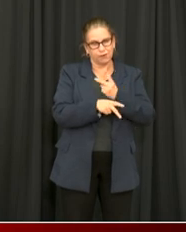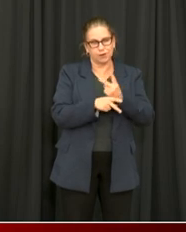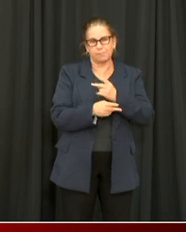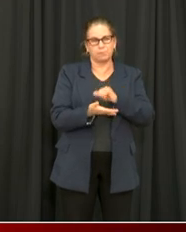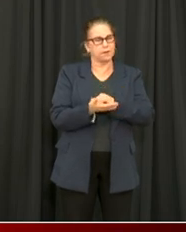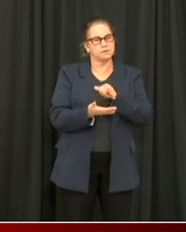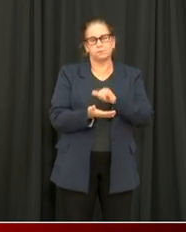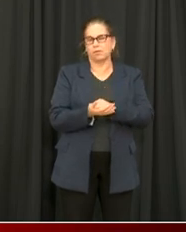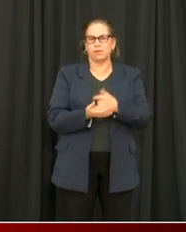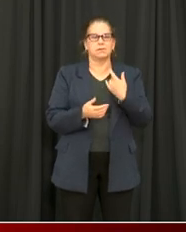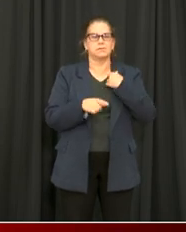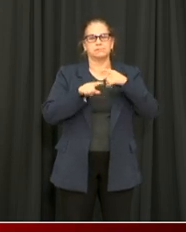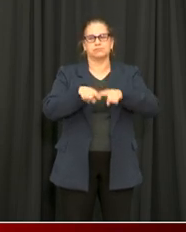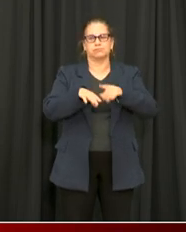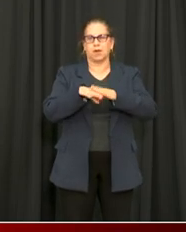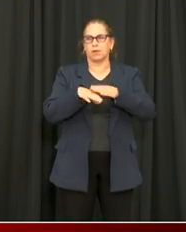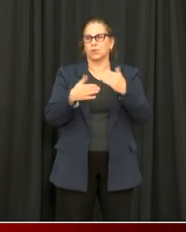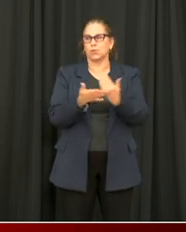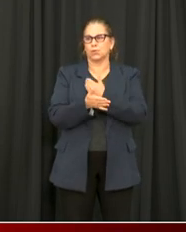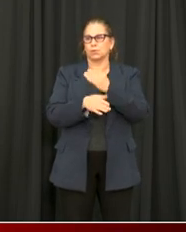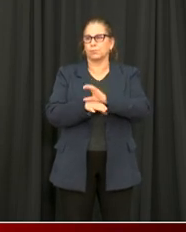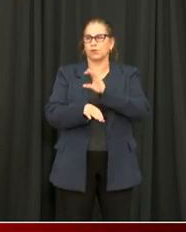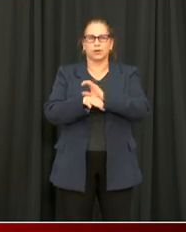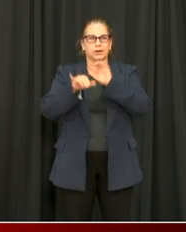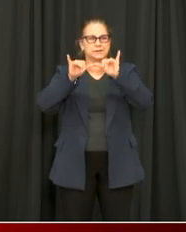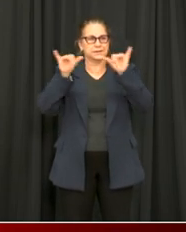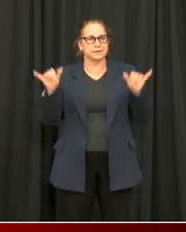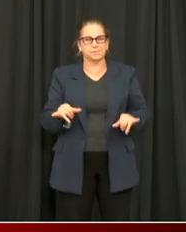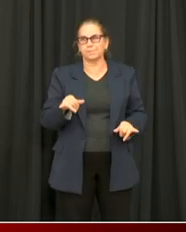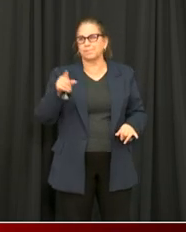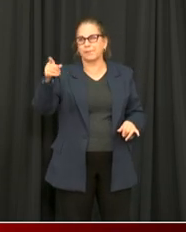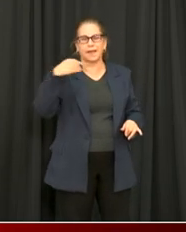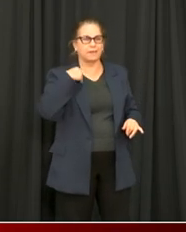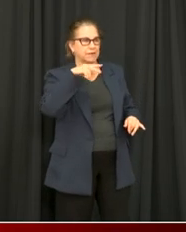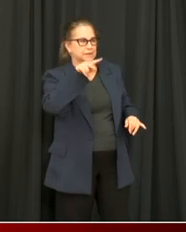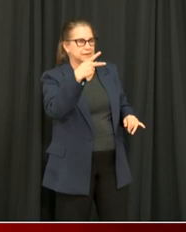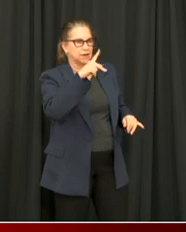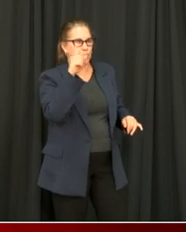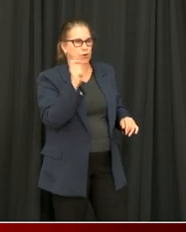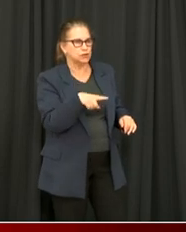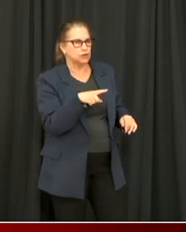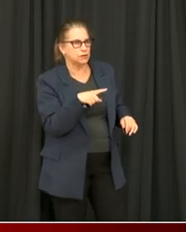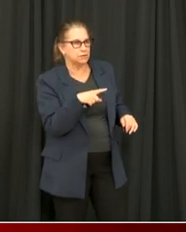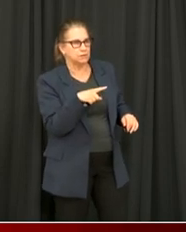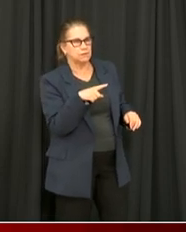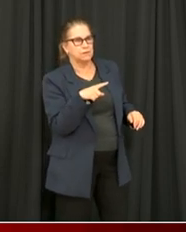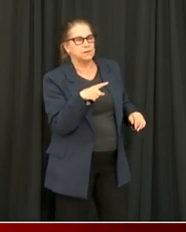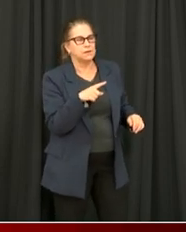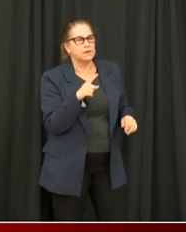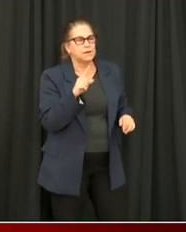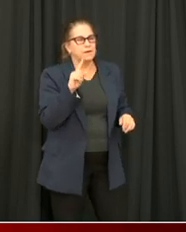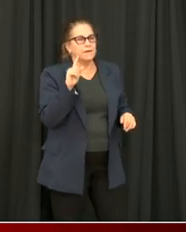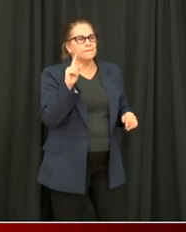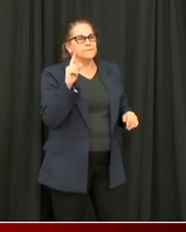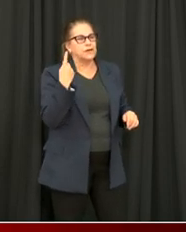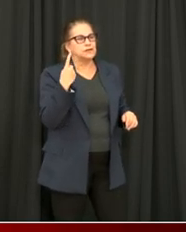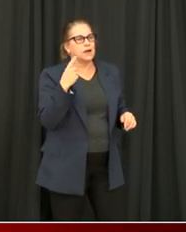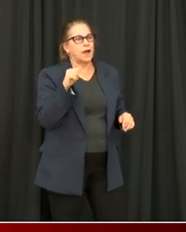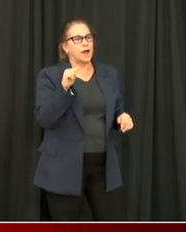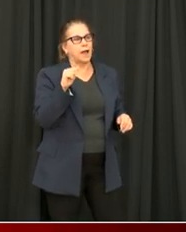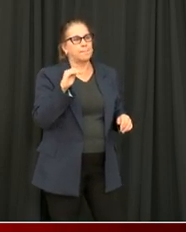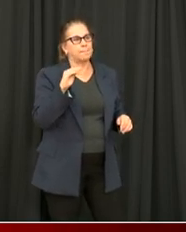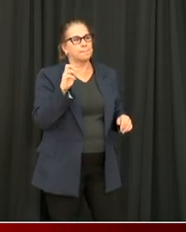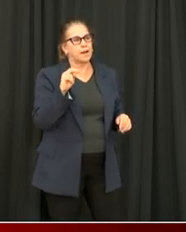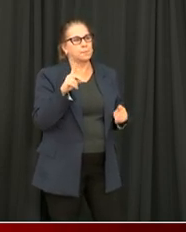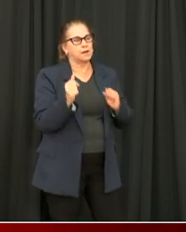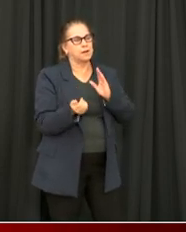And my second question on contact tracing, we were talking about these First Amendment demonstrations. Are you seeing so far, as people are getting tested